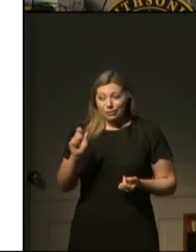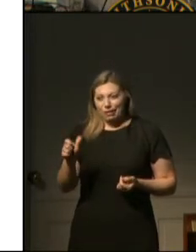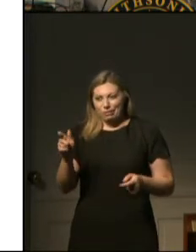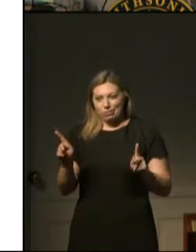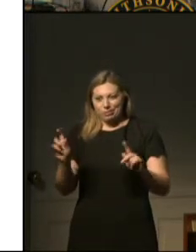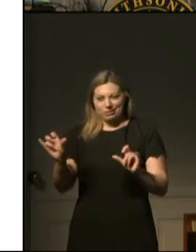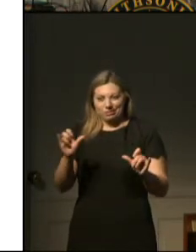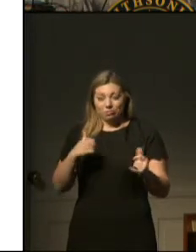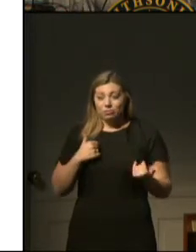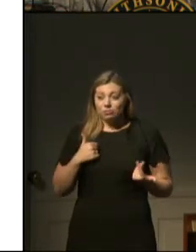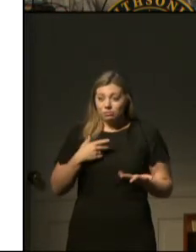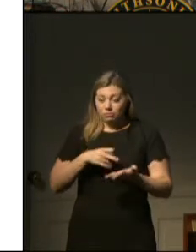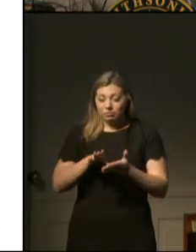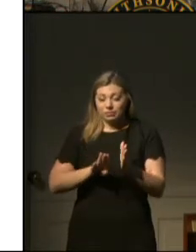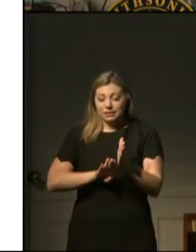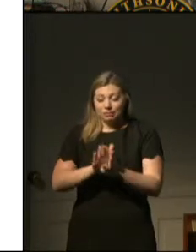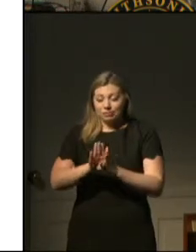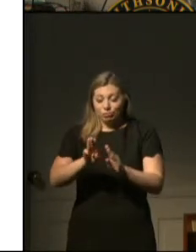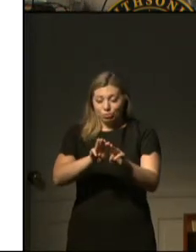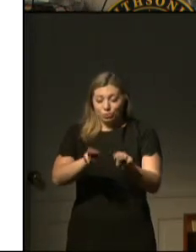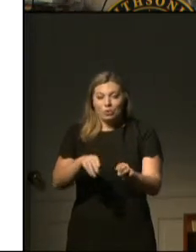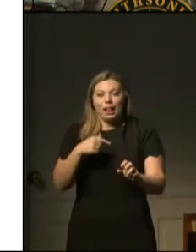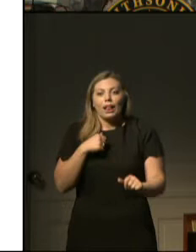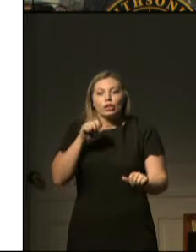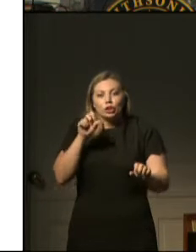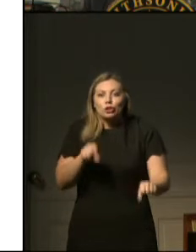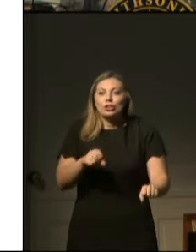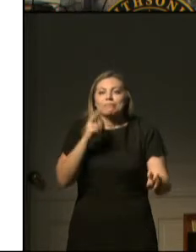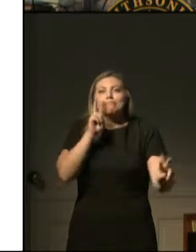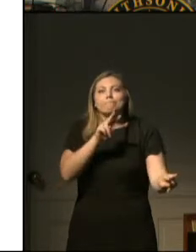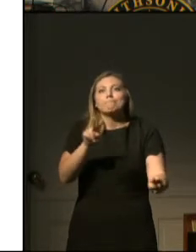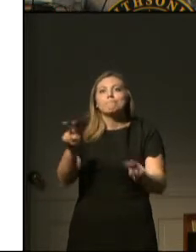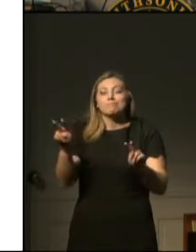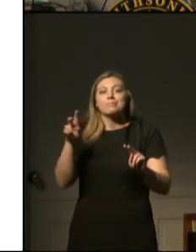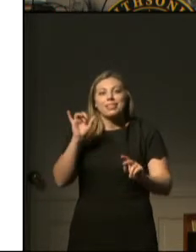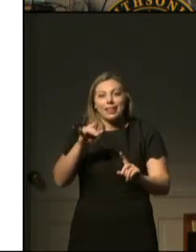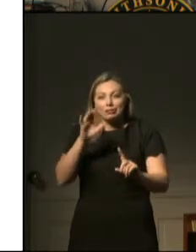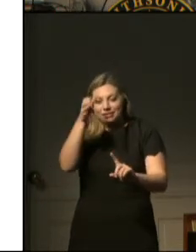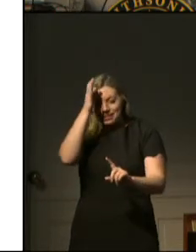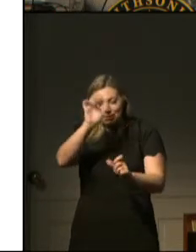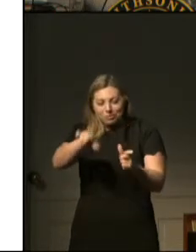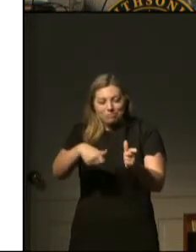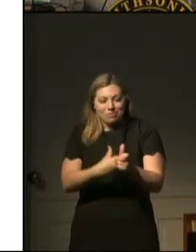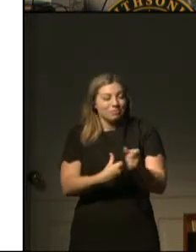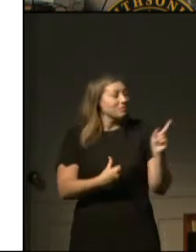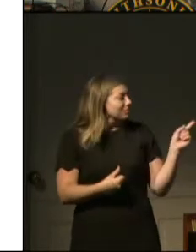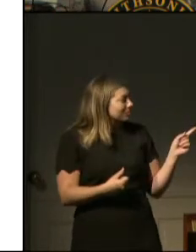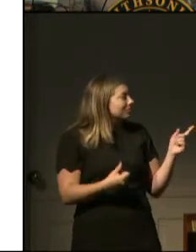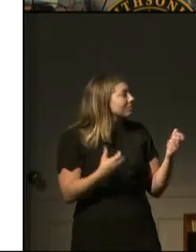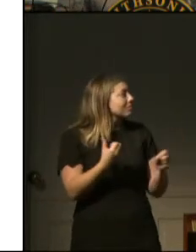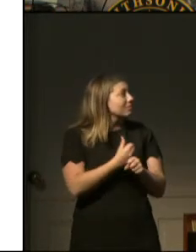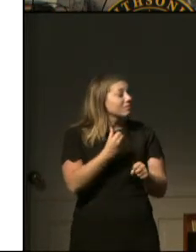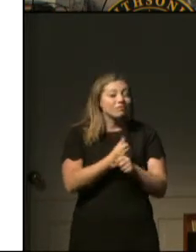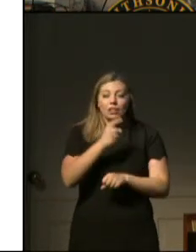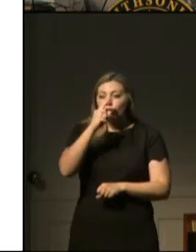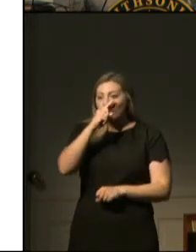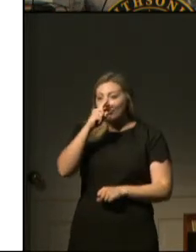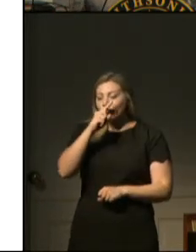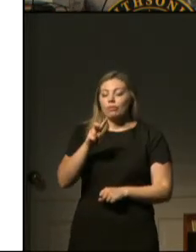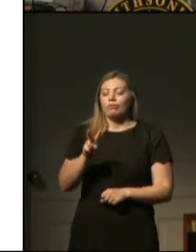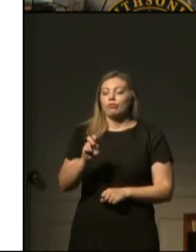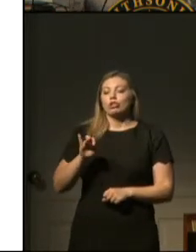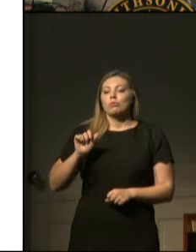like myself, I developed a museum in which I could. And that was the idea behind these. It's making virtual museums that